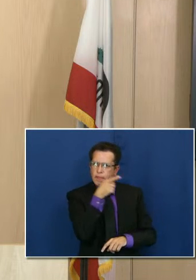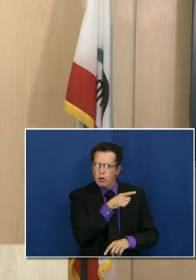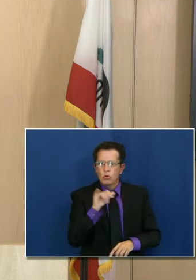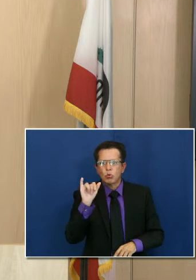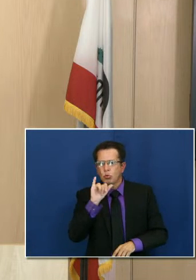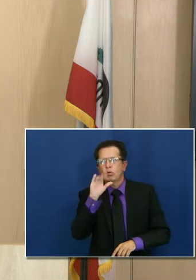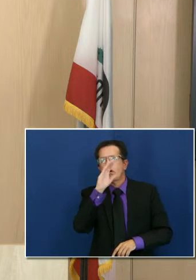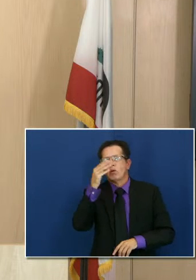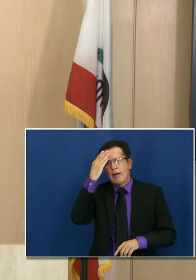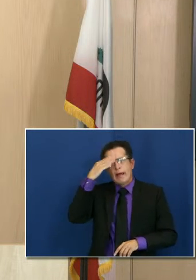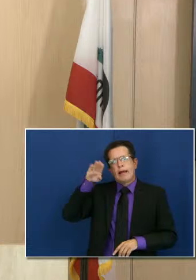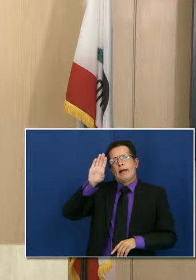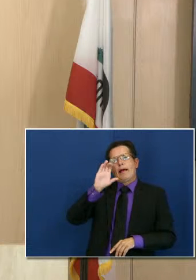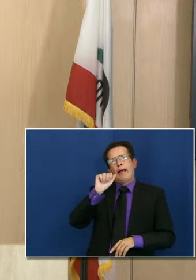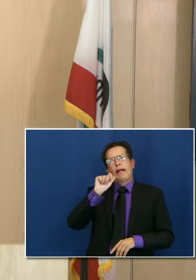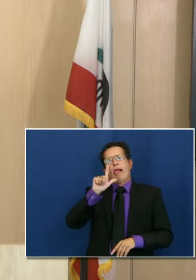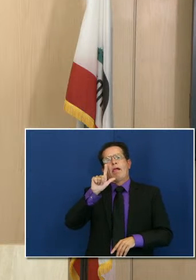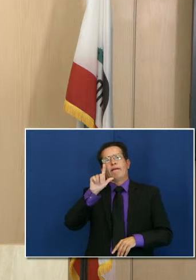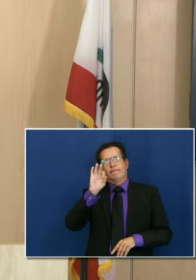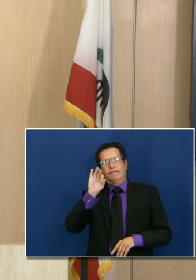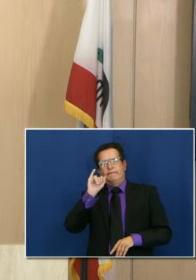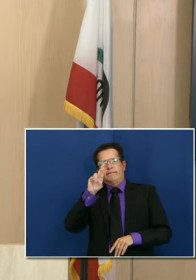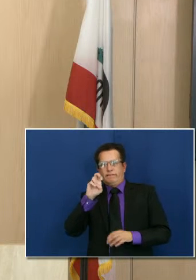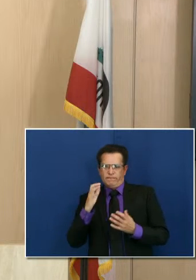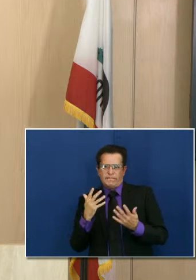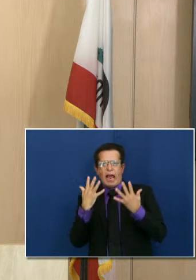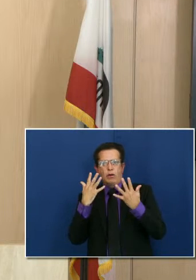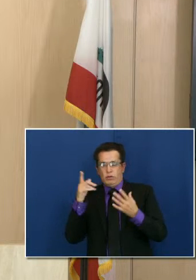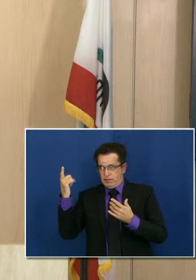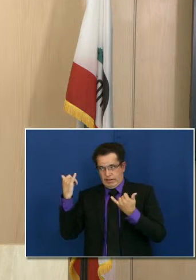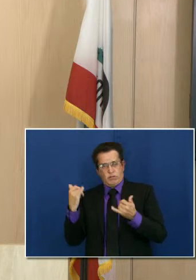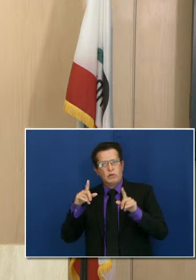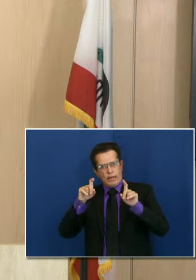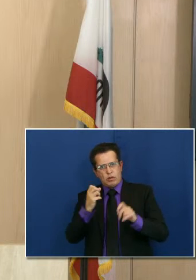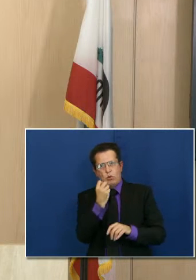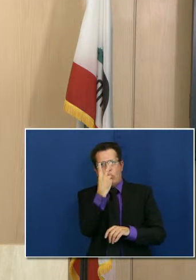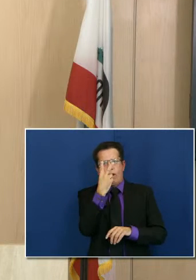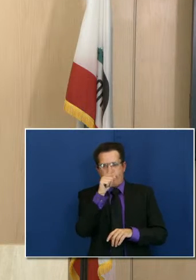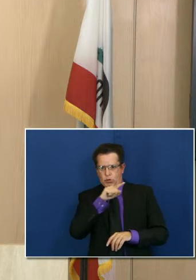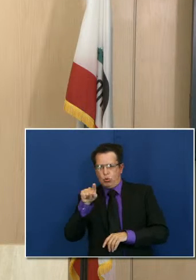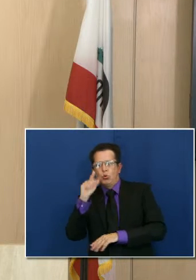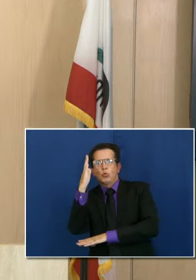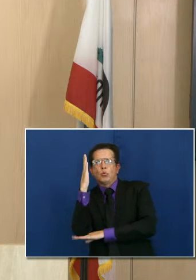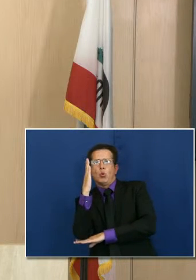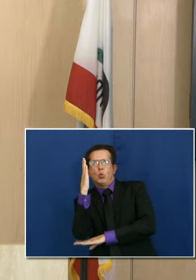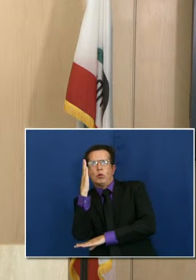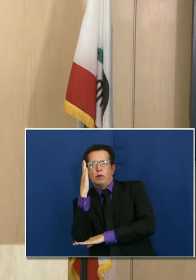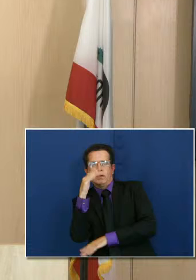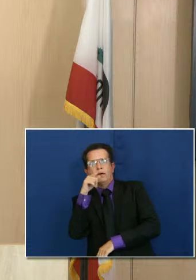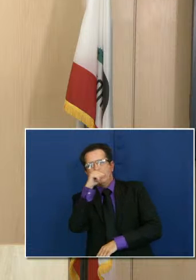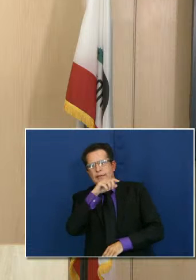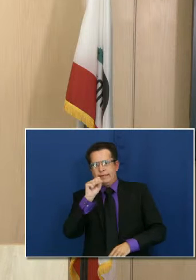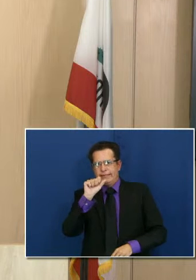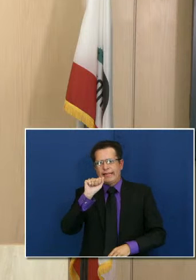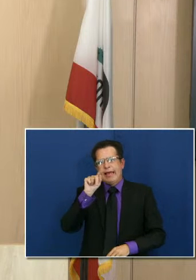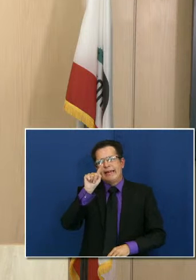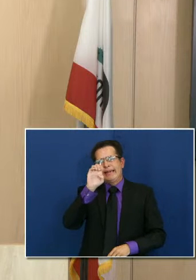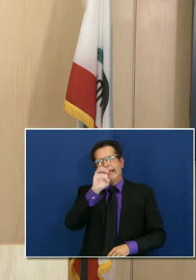FIRE are doing testing starting today from 12 noon to 2 p.m. at Santee City